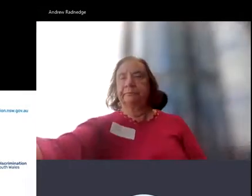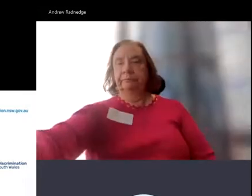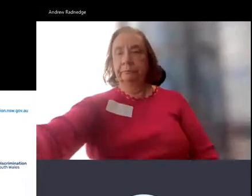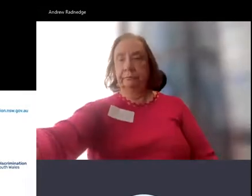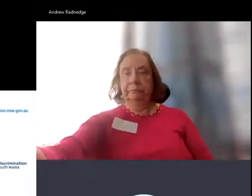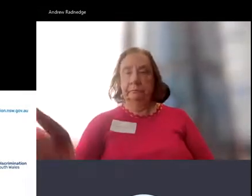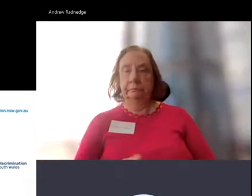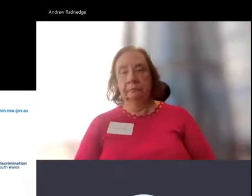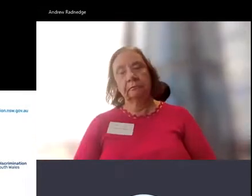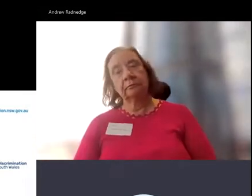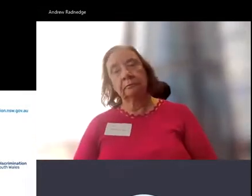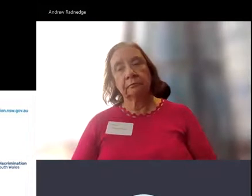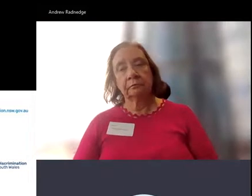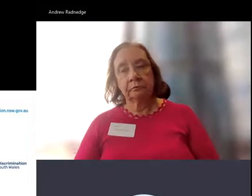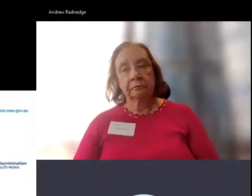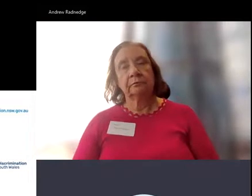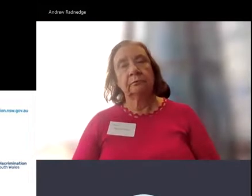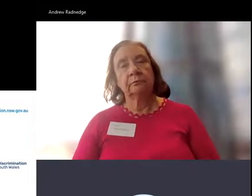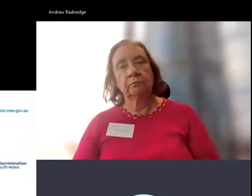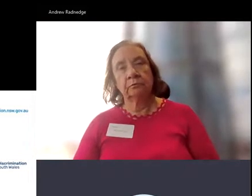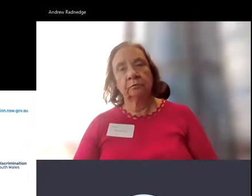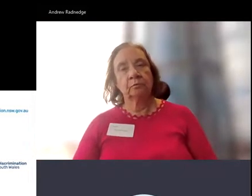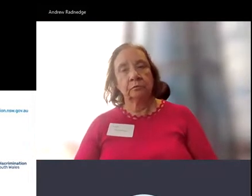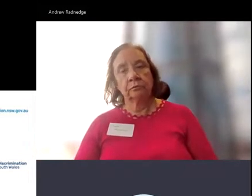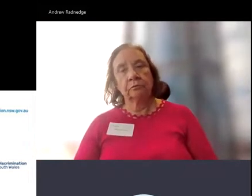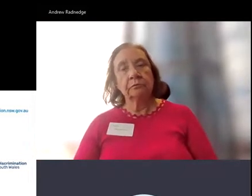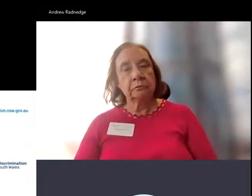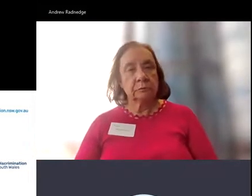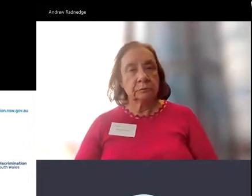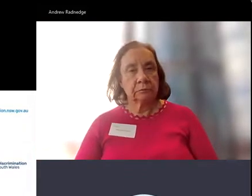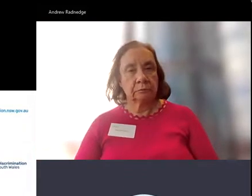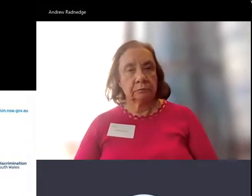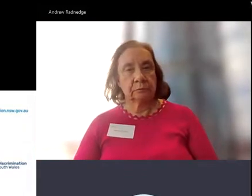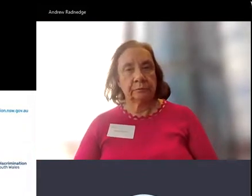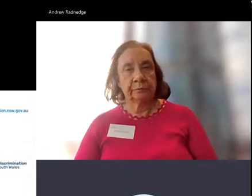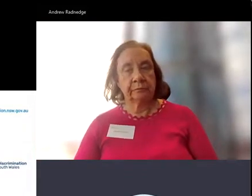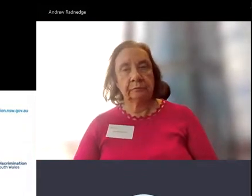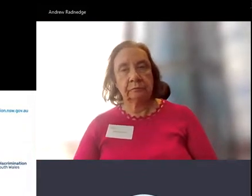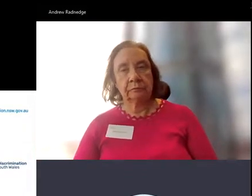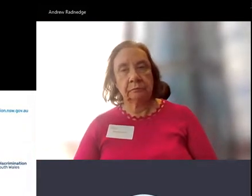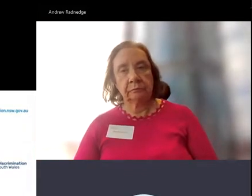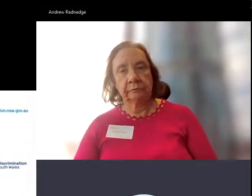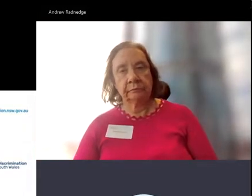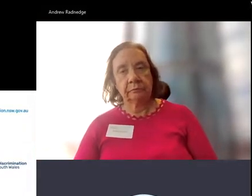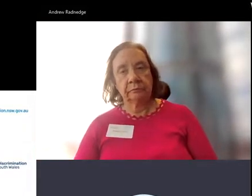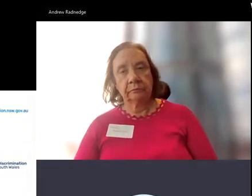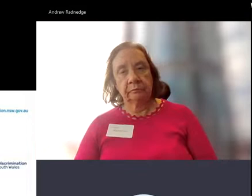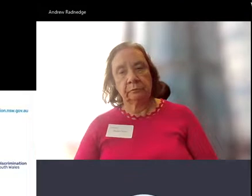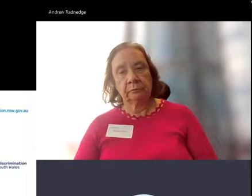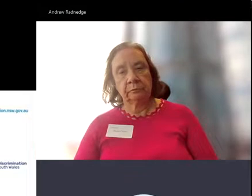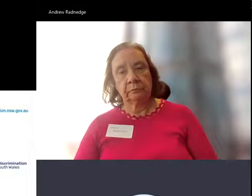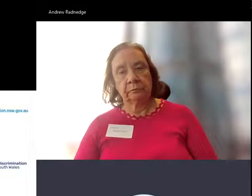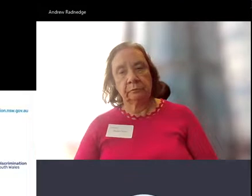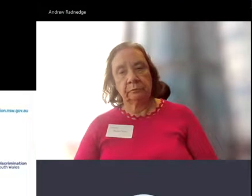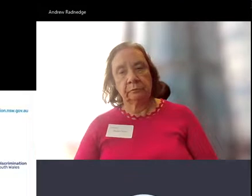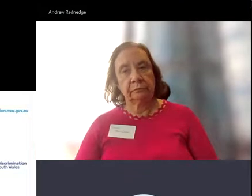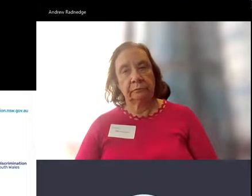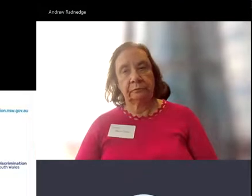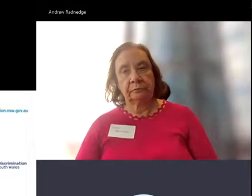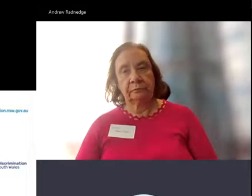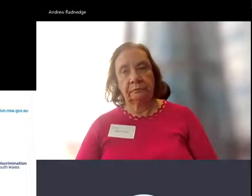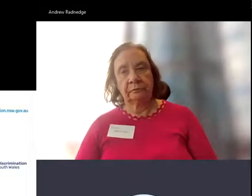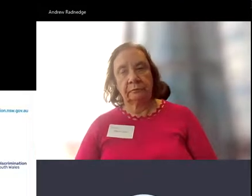your stories and hearing what works for you. So we're going to move into our next session. I'd like to introduce